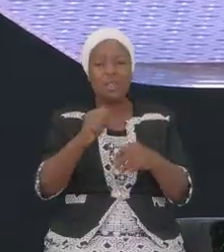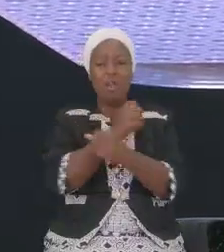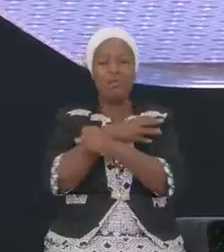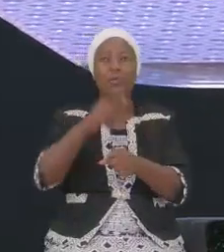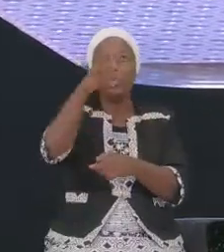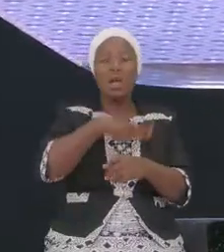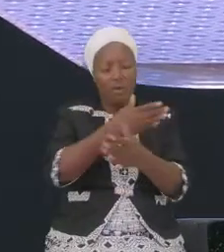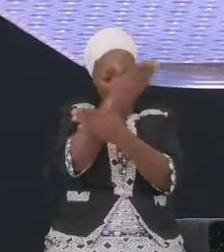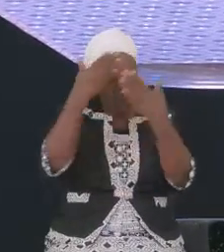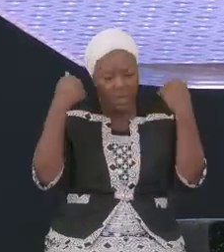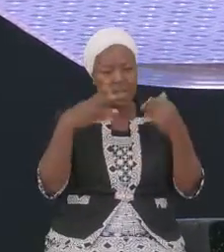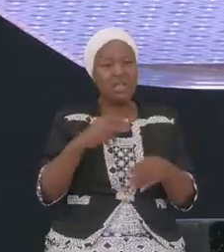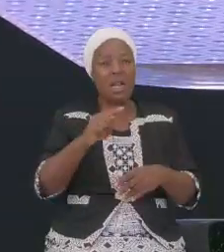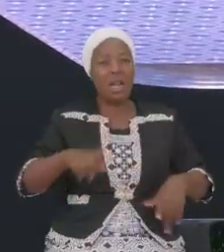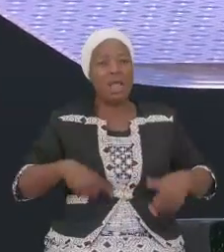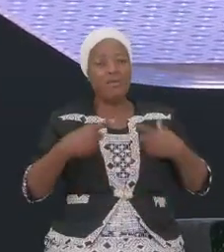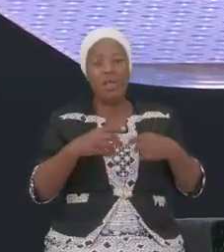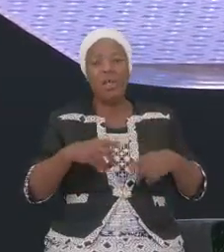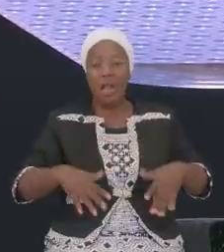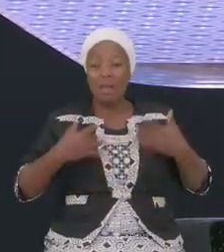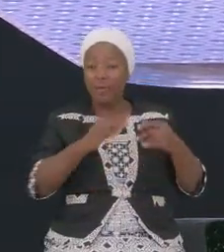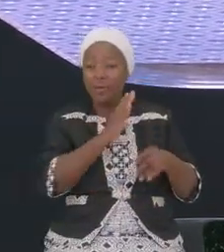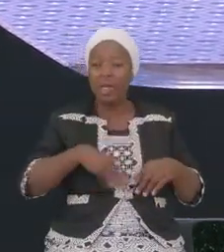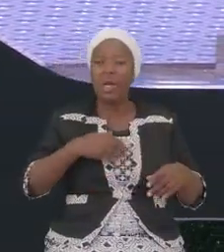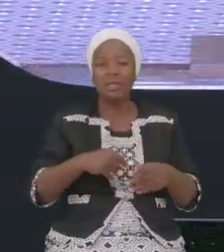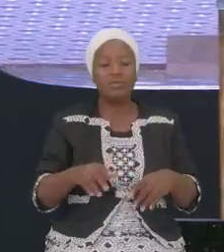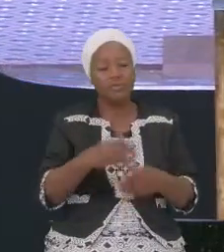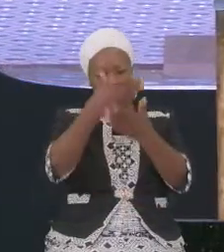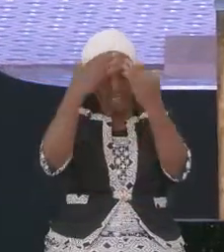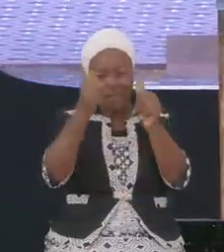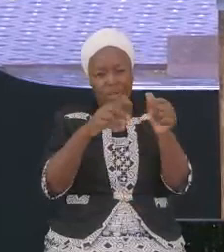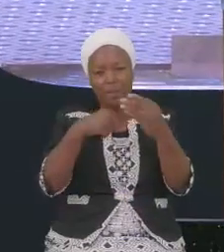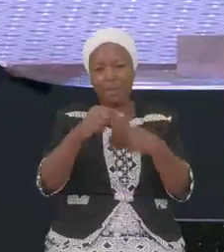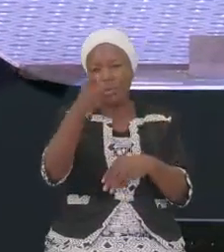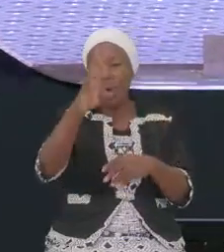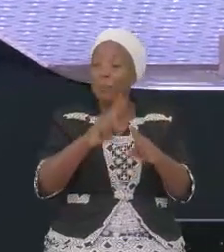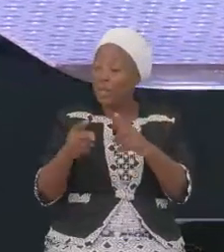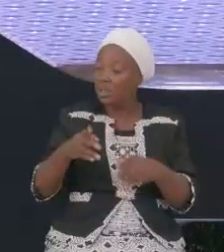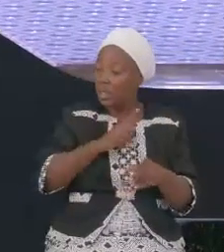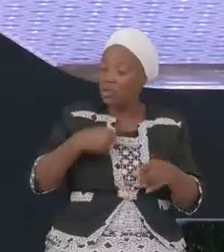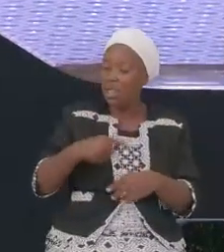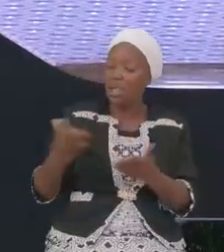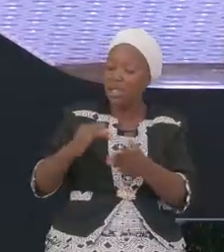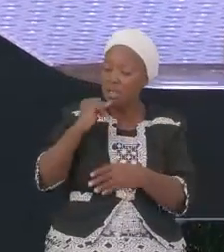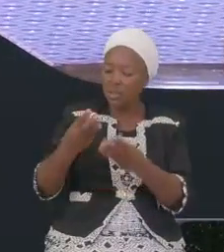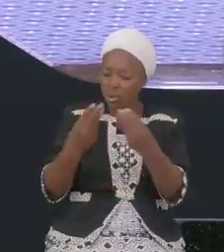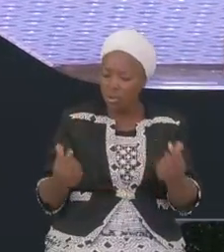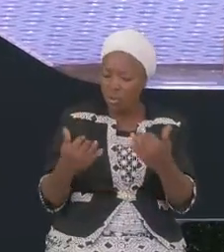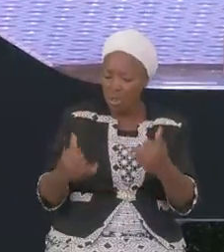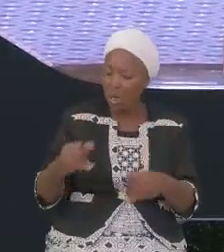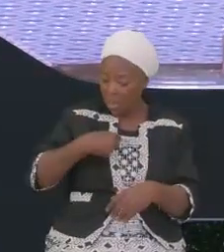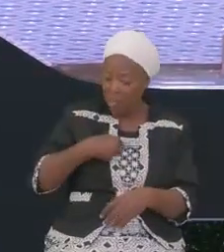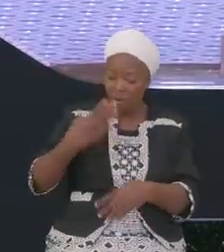his life, and they forgot his provision. God said, here is the solution now. I'm going to make this new covenant